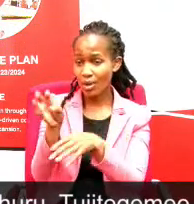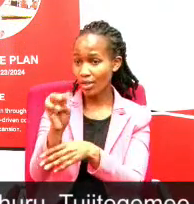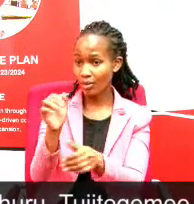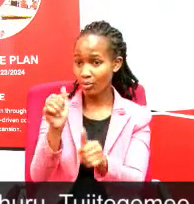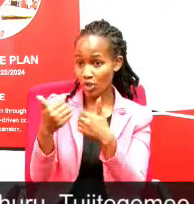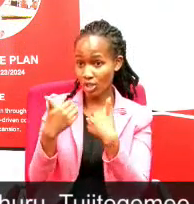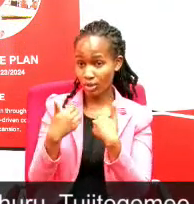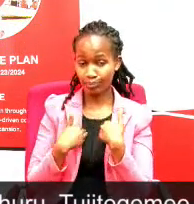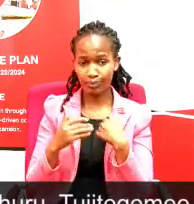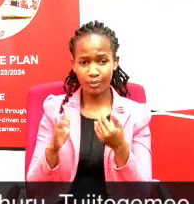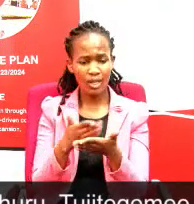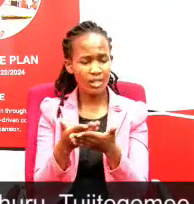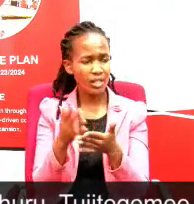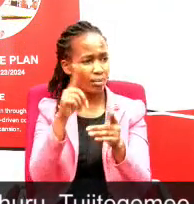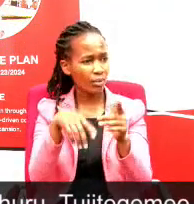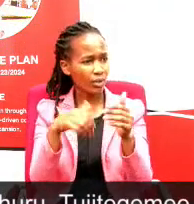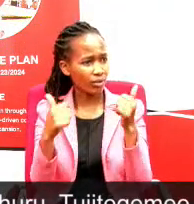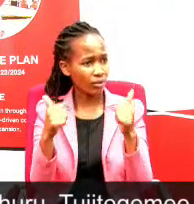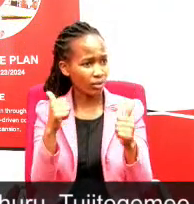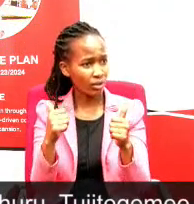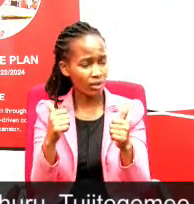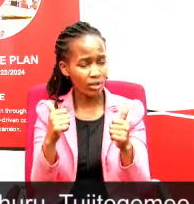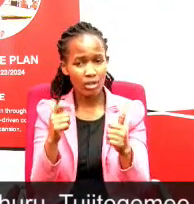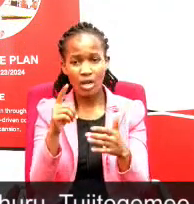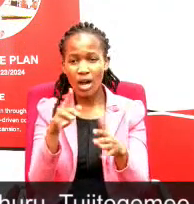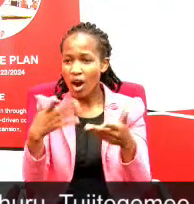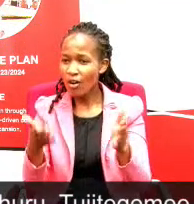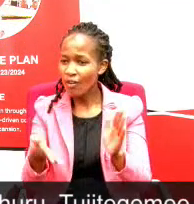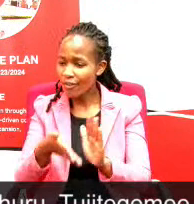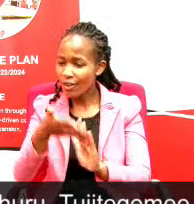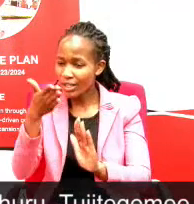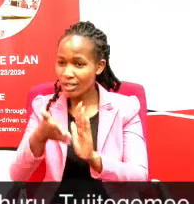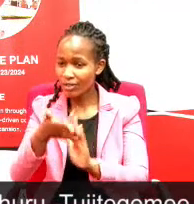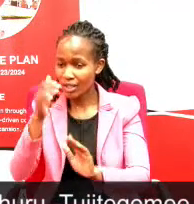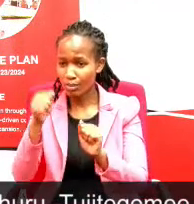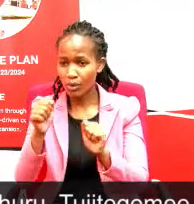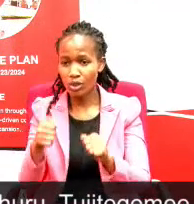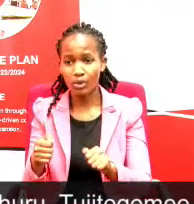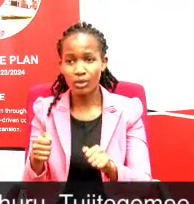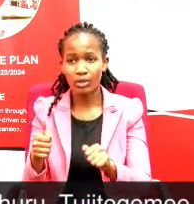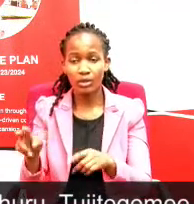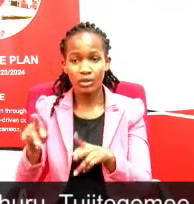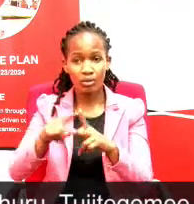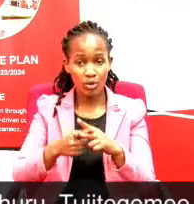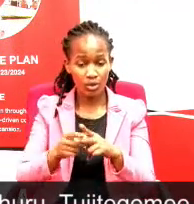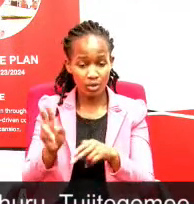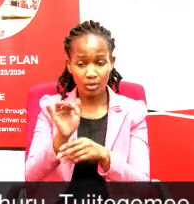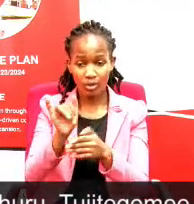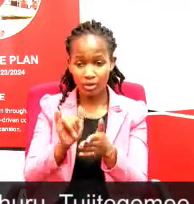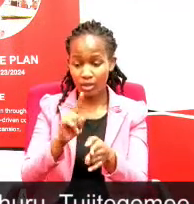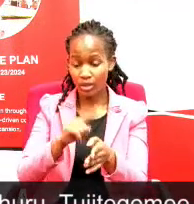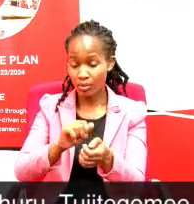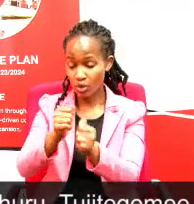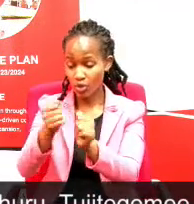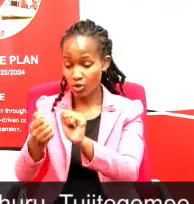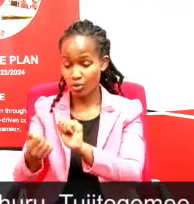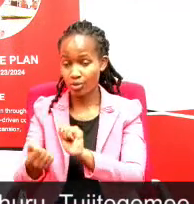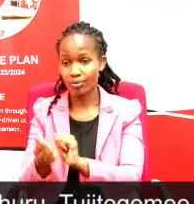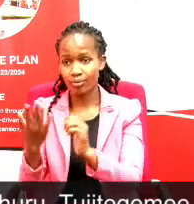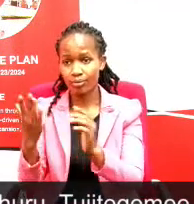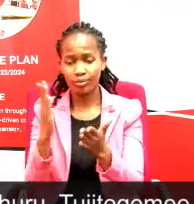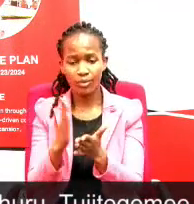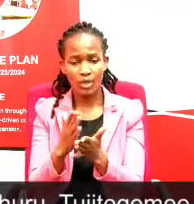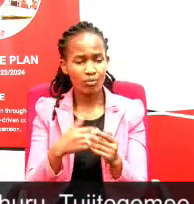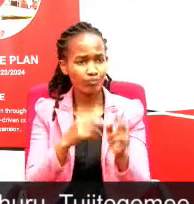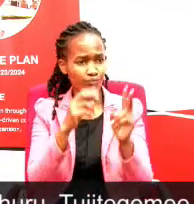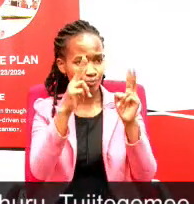remain. And some of the things we are saying is how fast can we adjust, especially when we are changing things. We have a